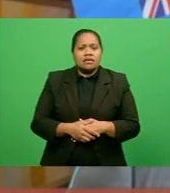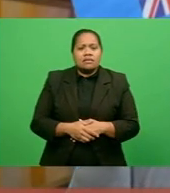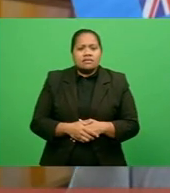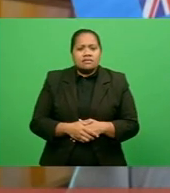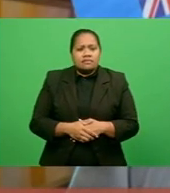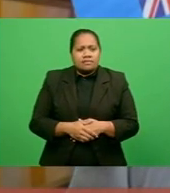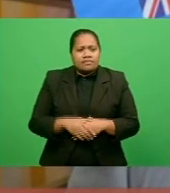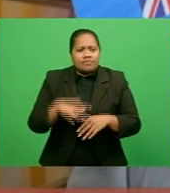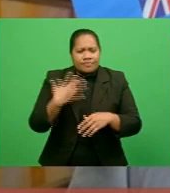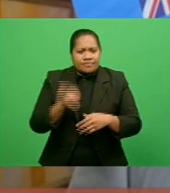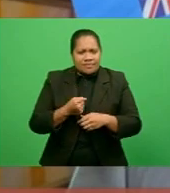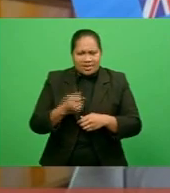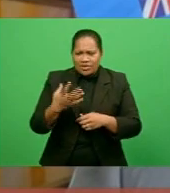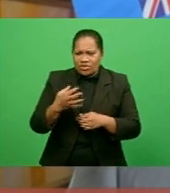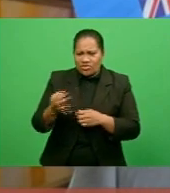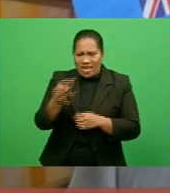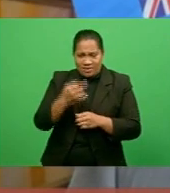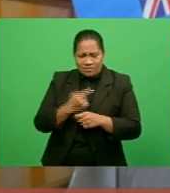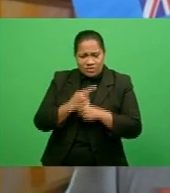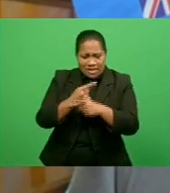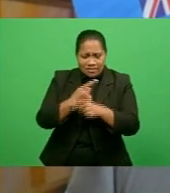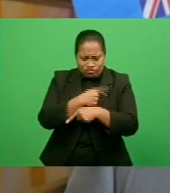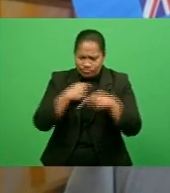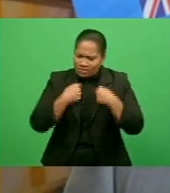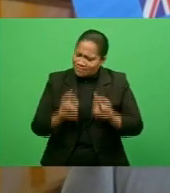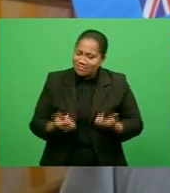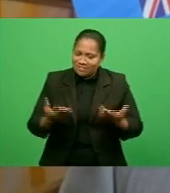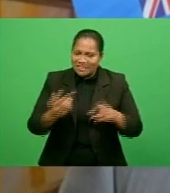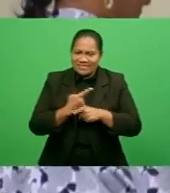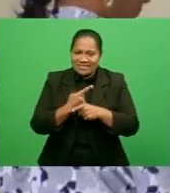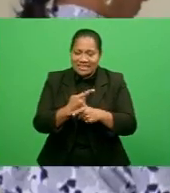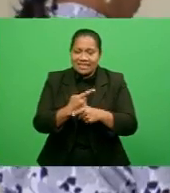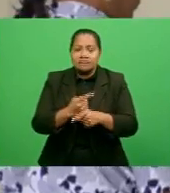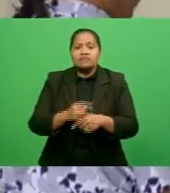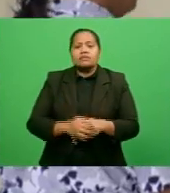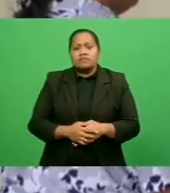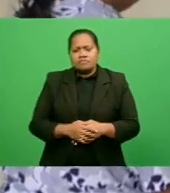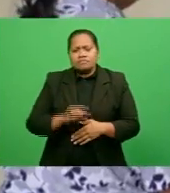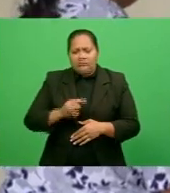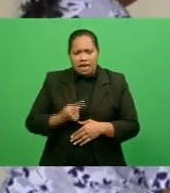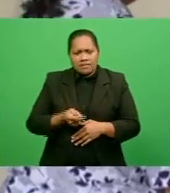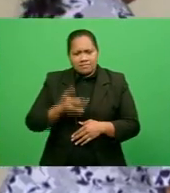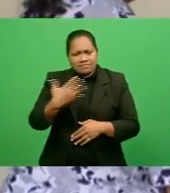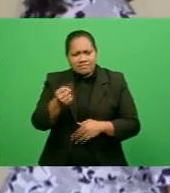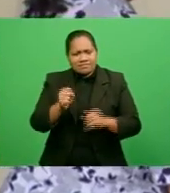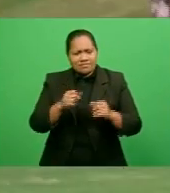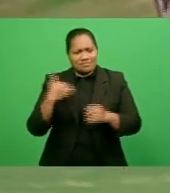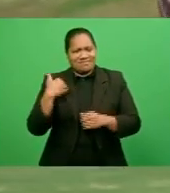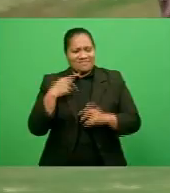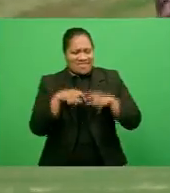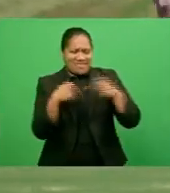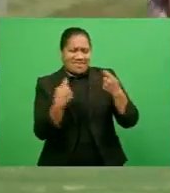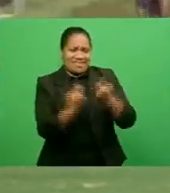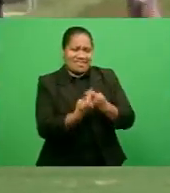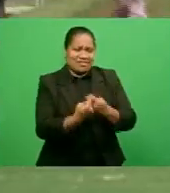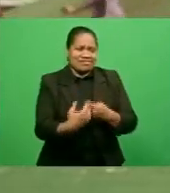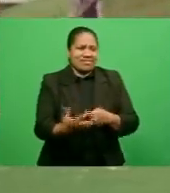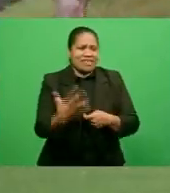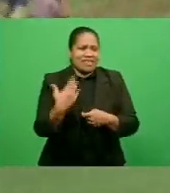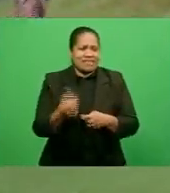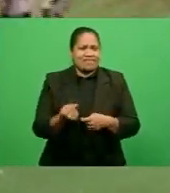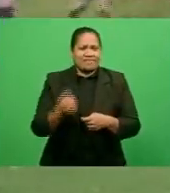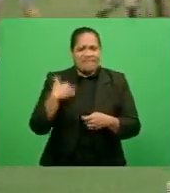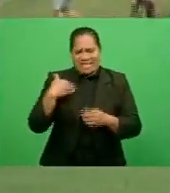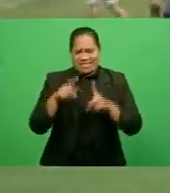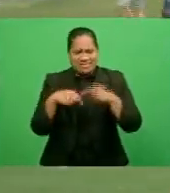The guidance, when they do ask for guidance, we provide that guidance. But again, you know, they have the health teams, so there's rural local authorities, there's also health teams that are